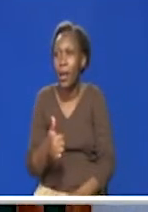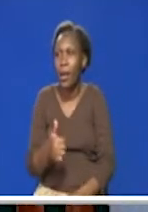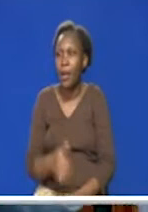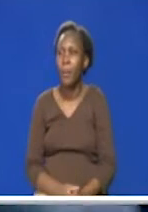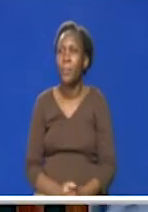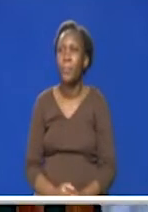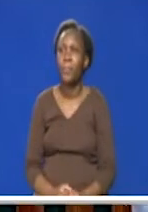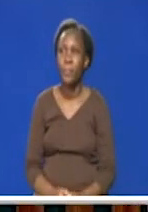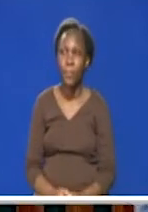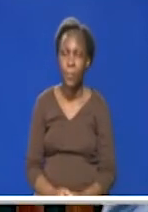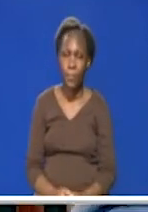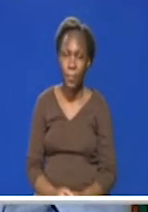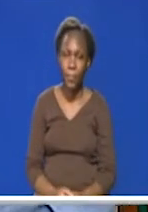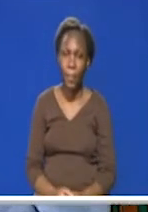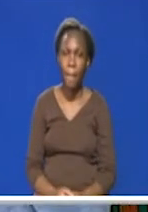longest continuous.